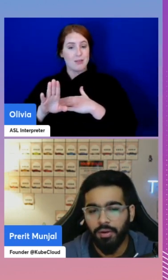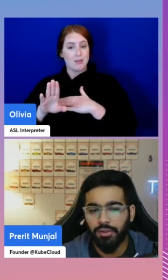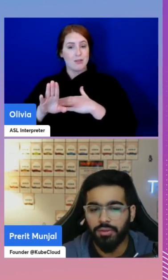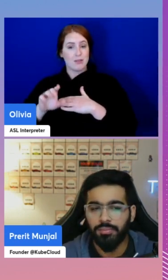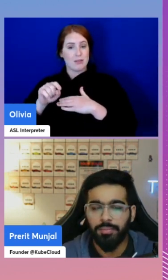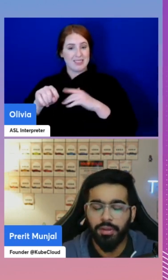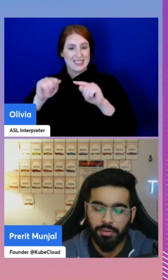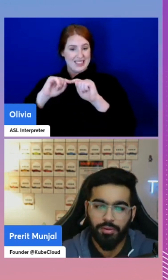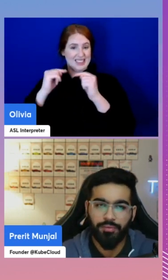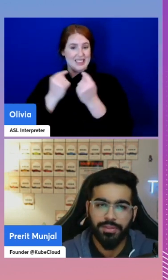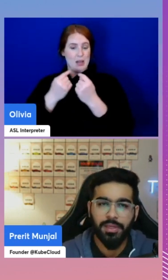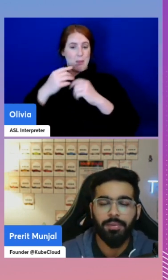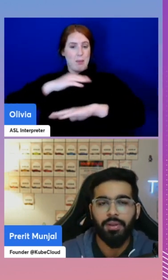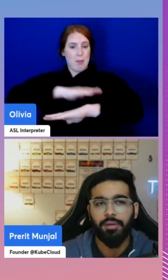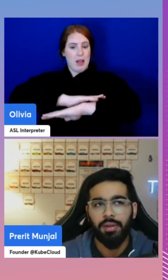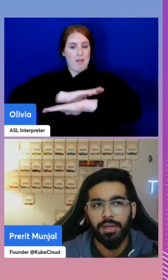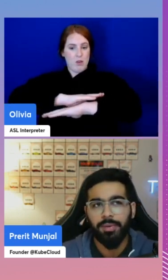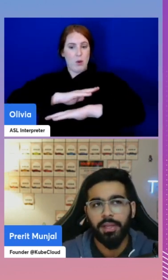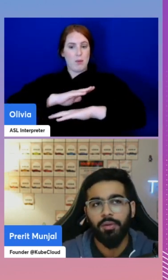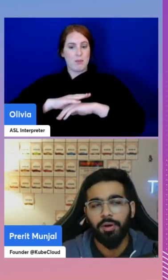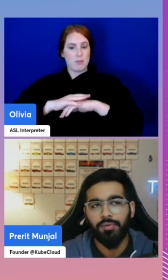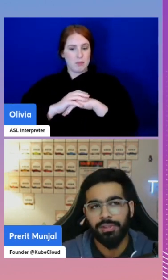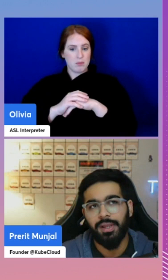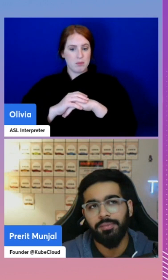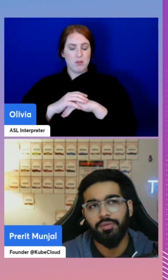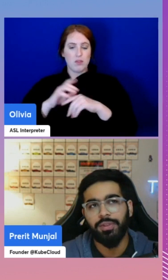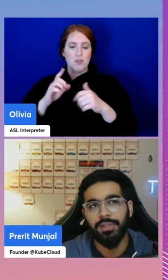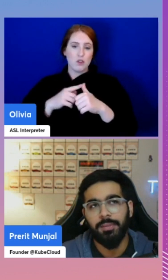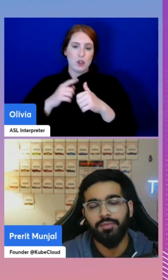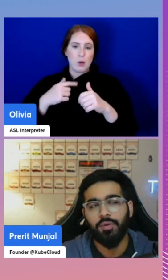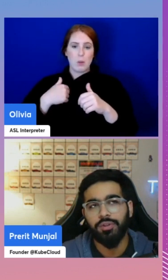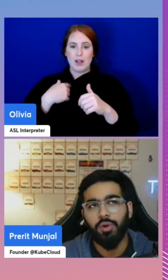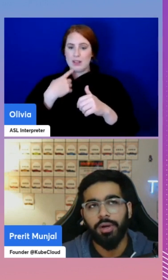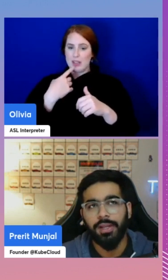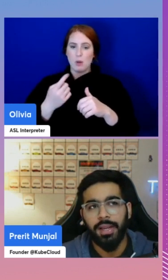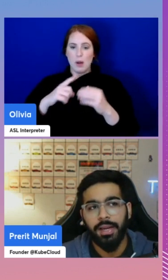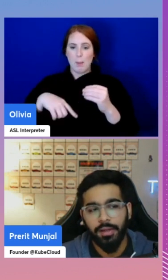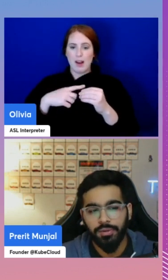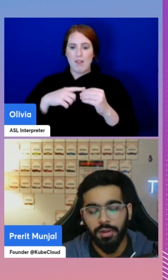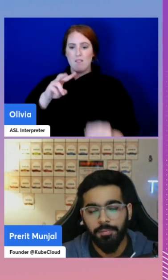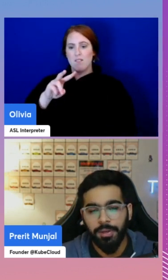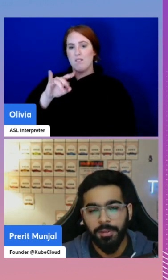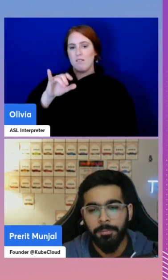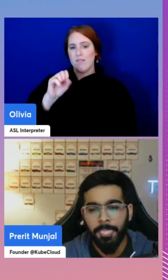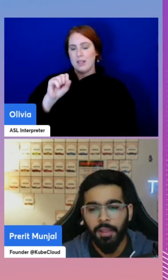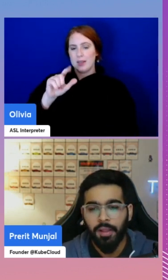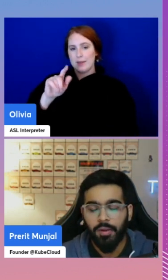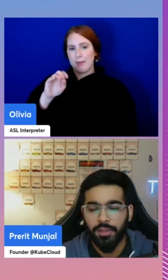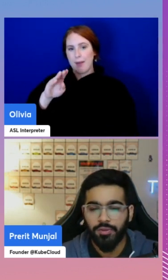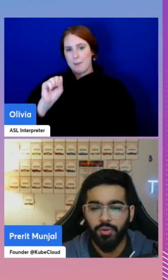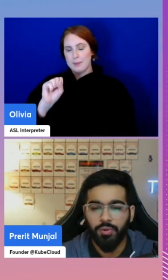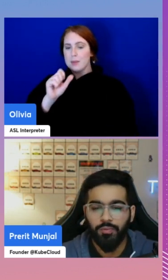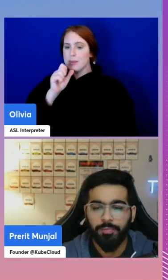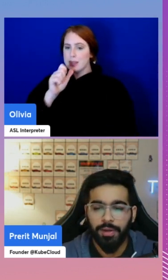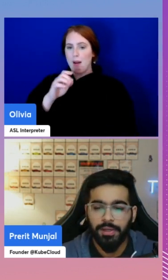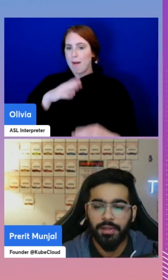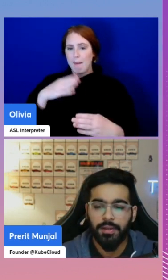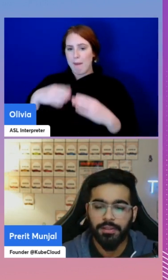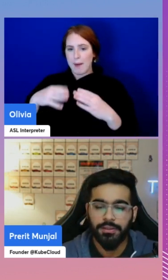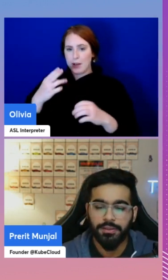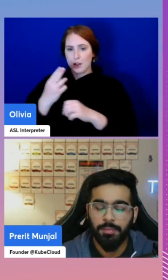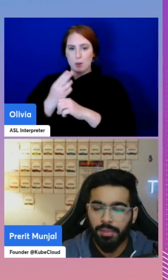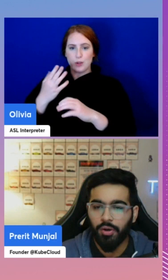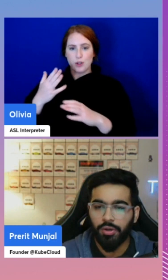platform, first tell me let me tell you about Viz Labs. So Viz Labs was not an end user company. Okay, so we